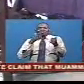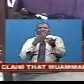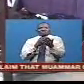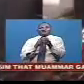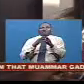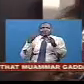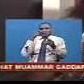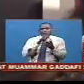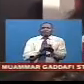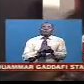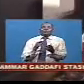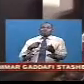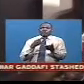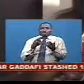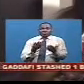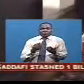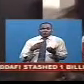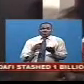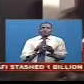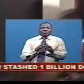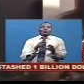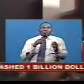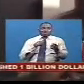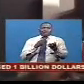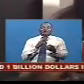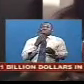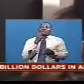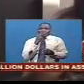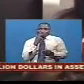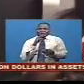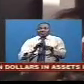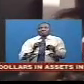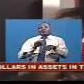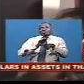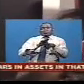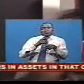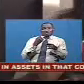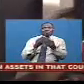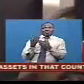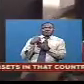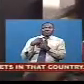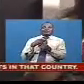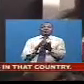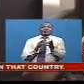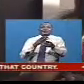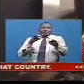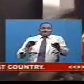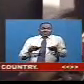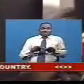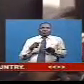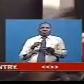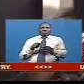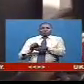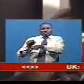course was an eye-opener. I want to be a referee at the same time a coach. So when I get back to my